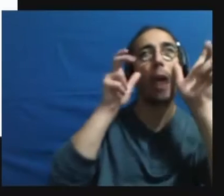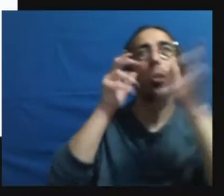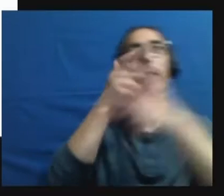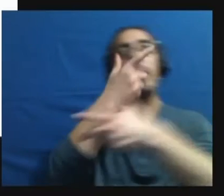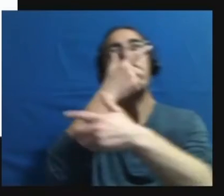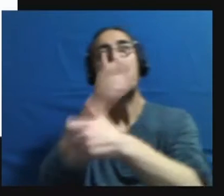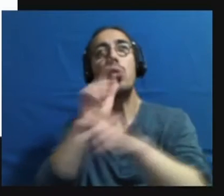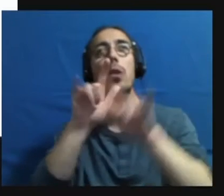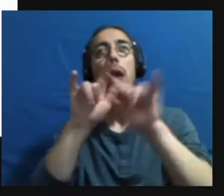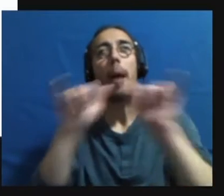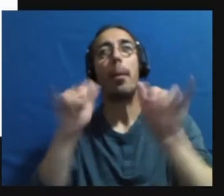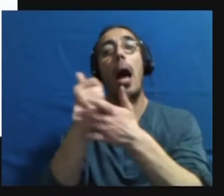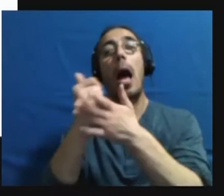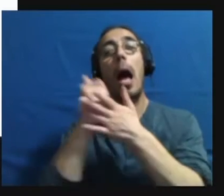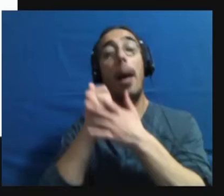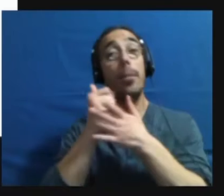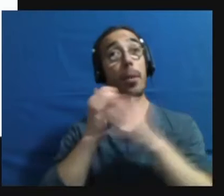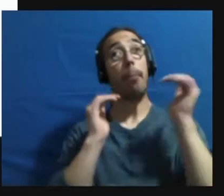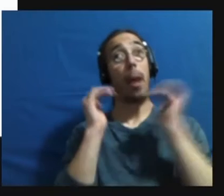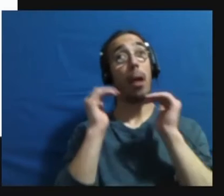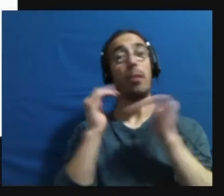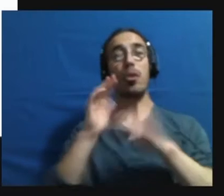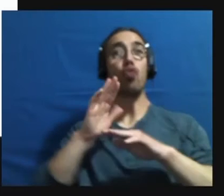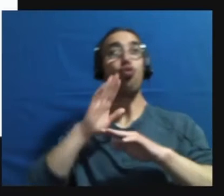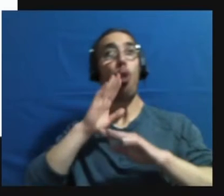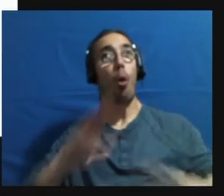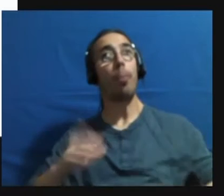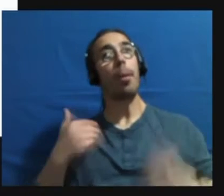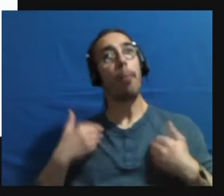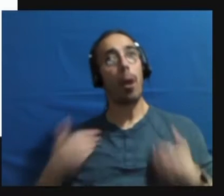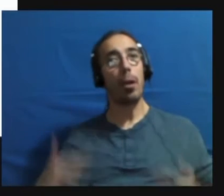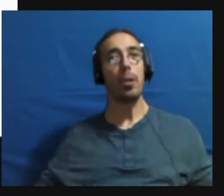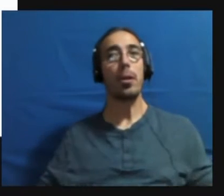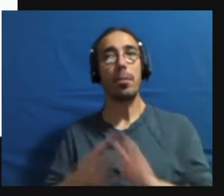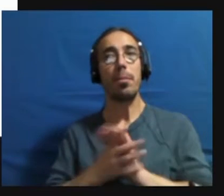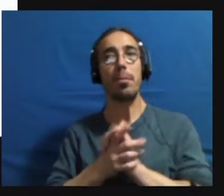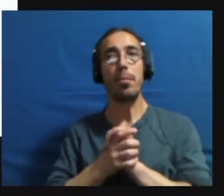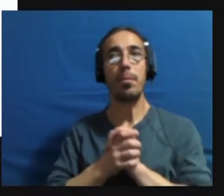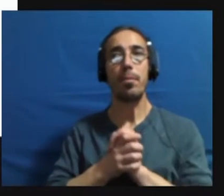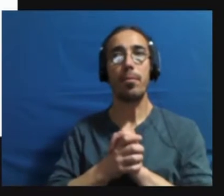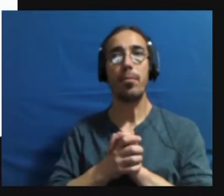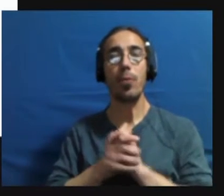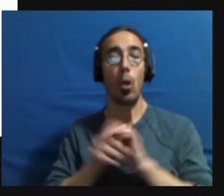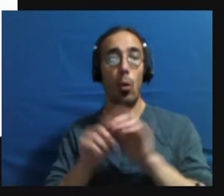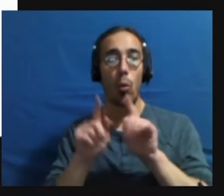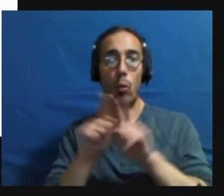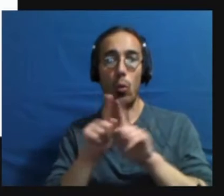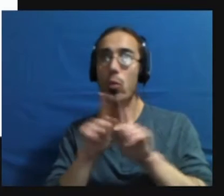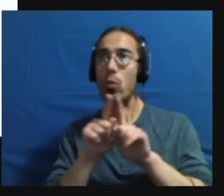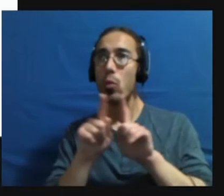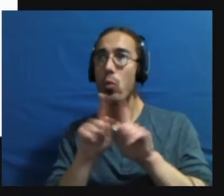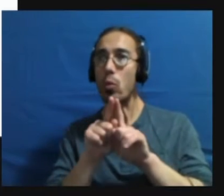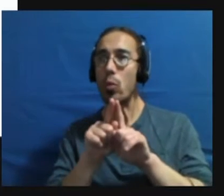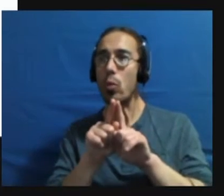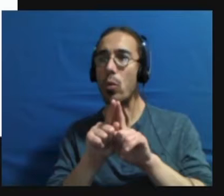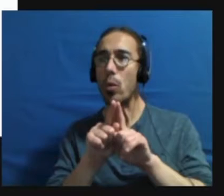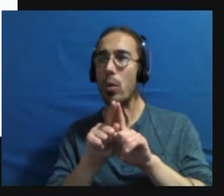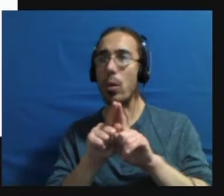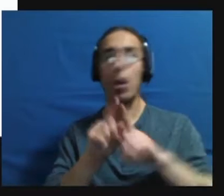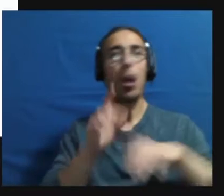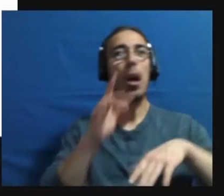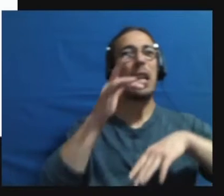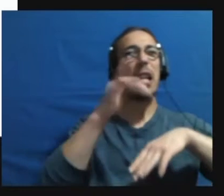calm or balance within ourselves and our bodies. We also have here an example of touch and